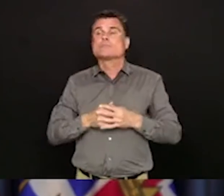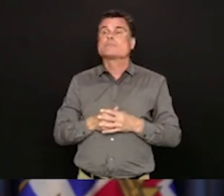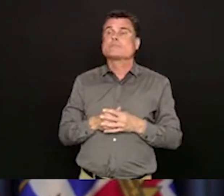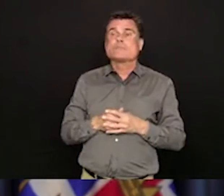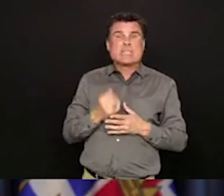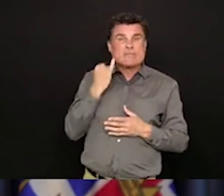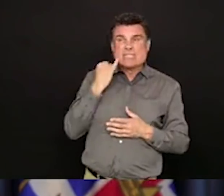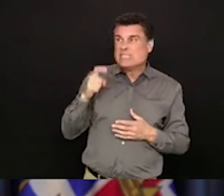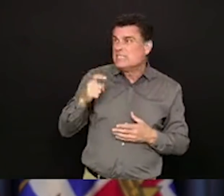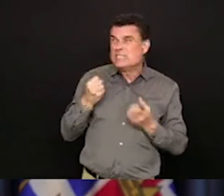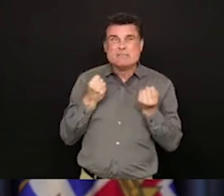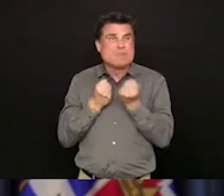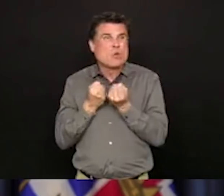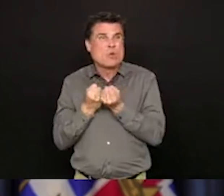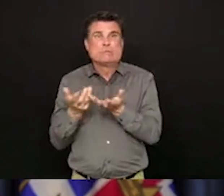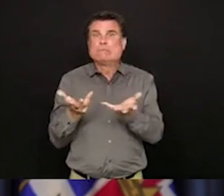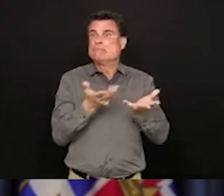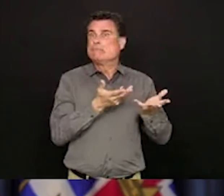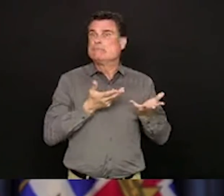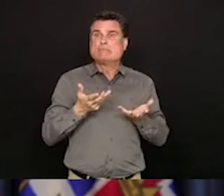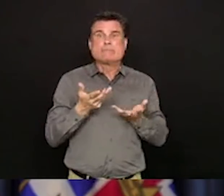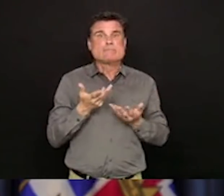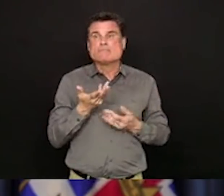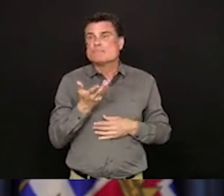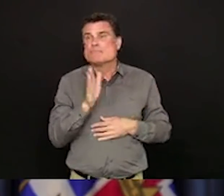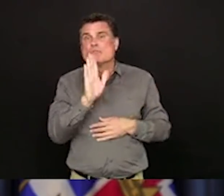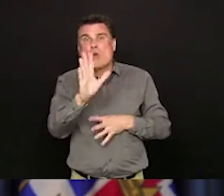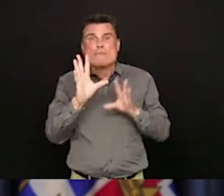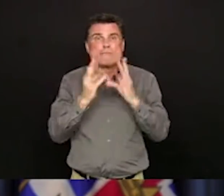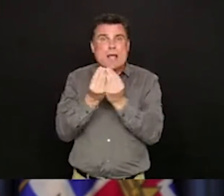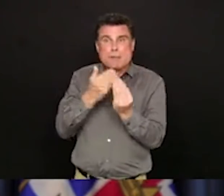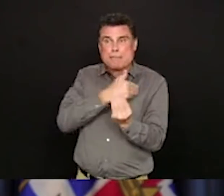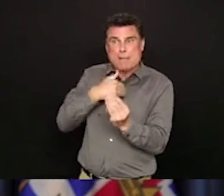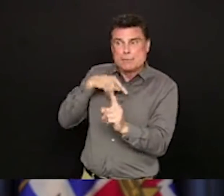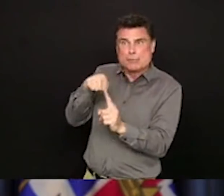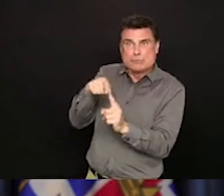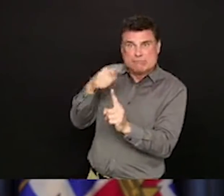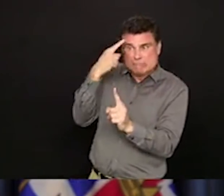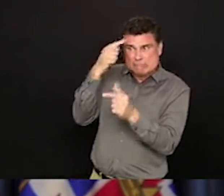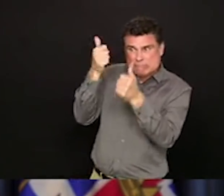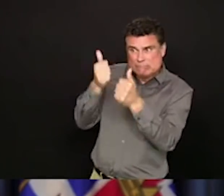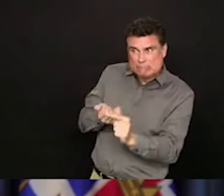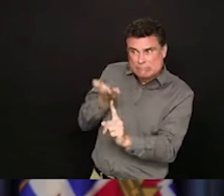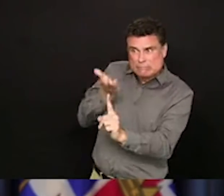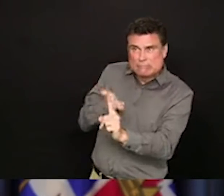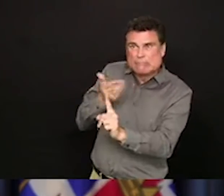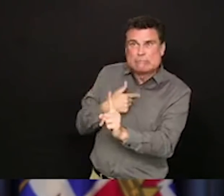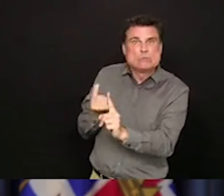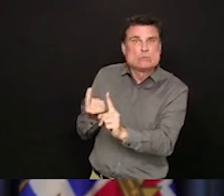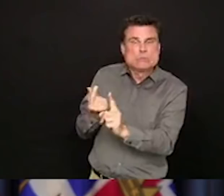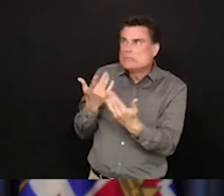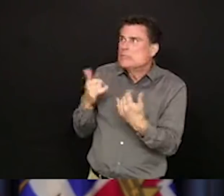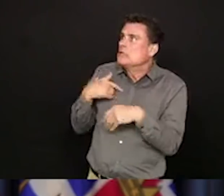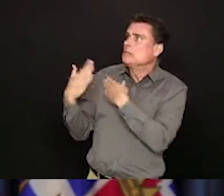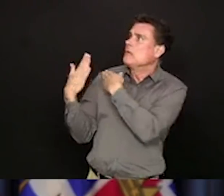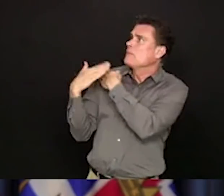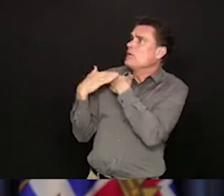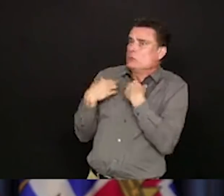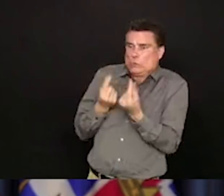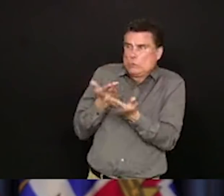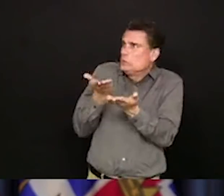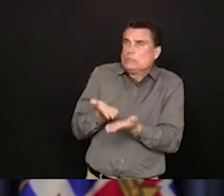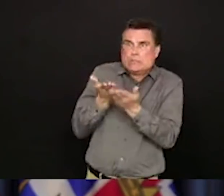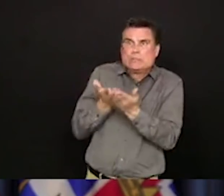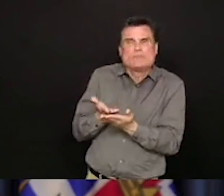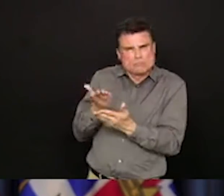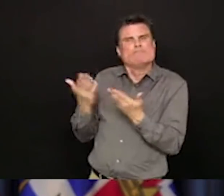that. And in these times, that work is even more important. There are a lot of questions, ongoing questions about surgery and the resumption of